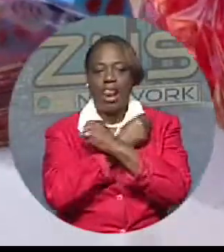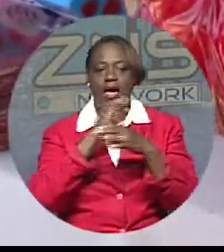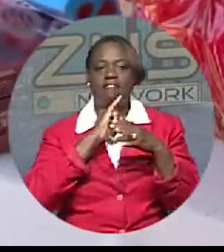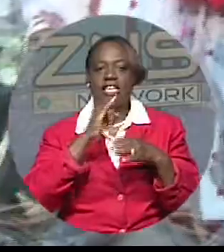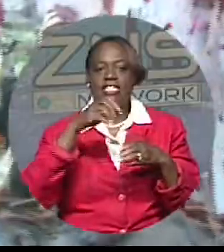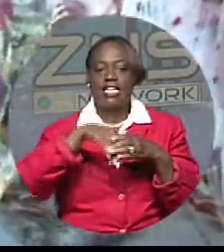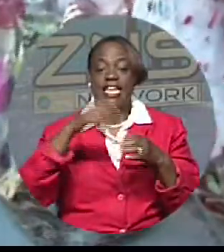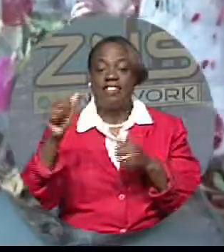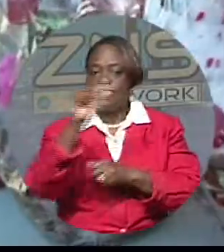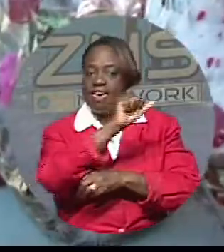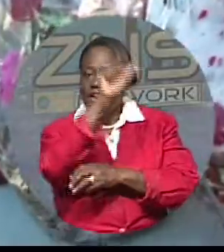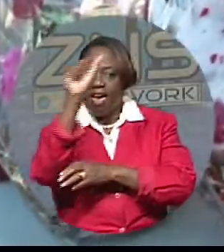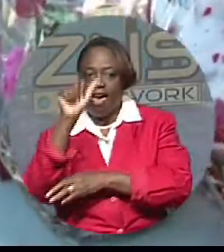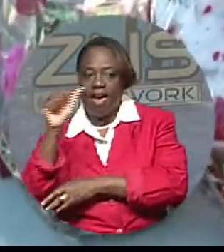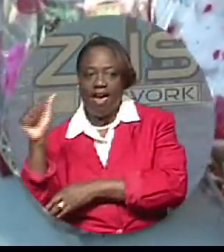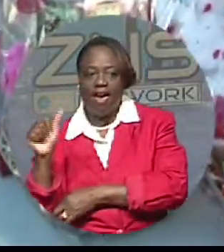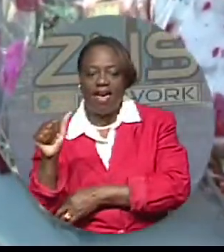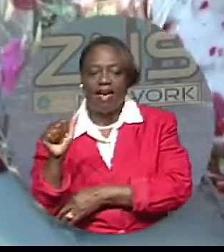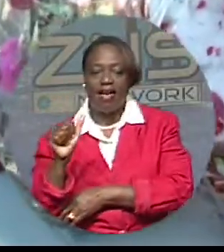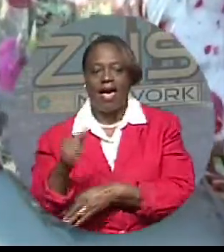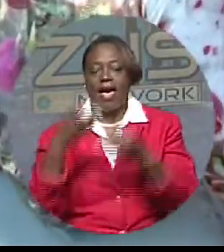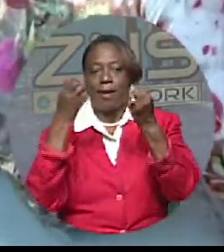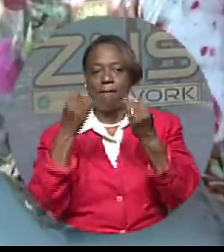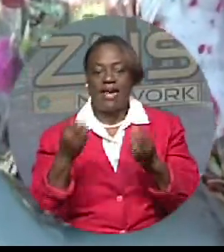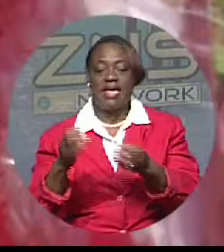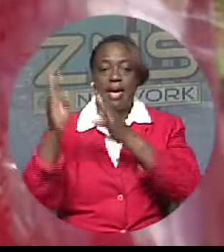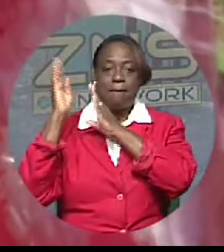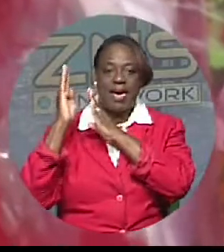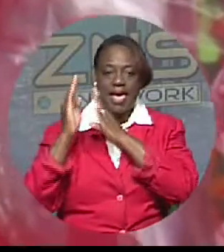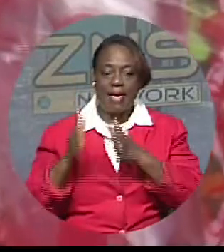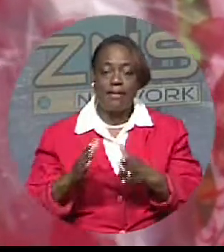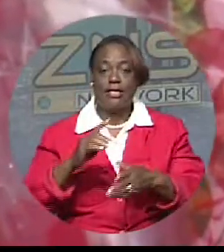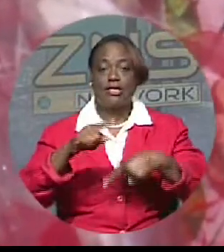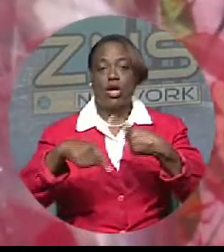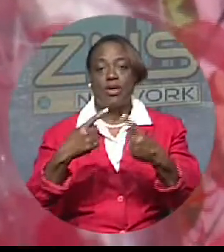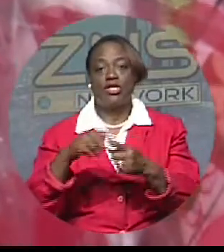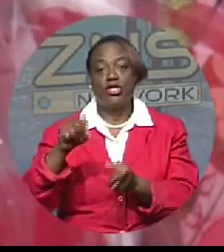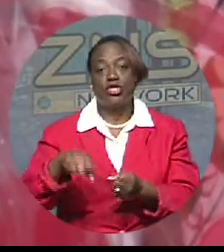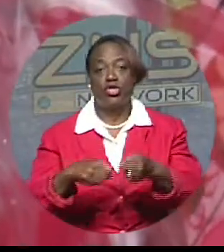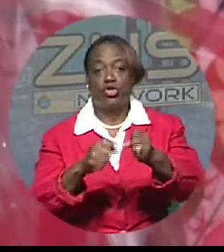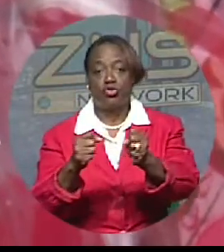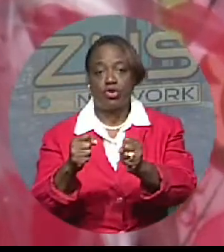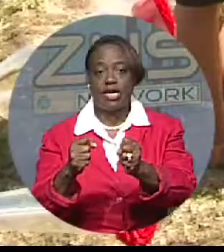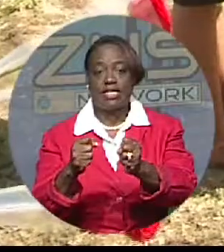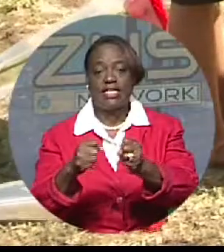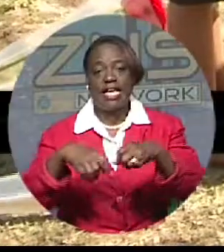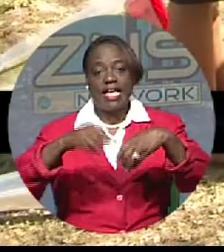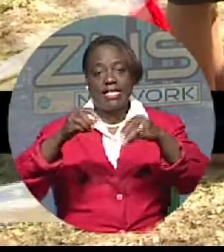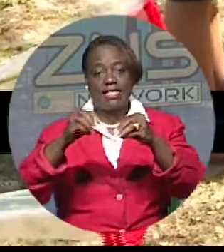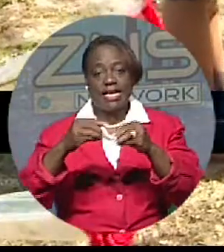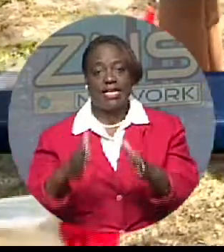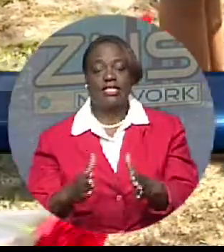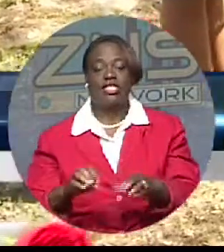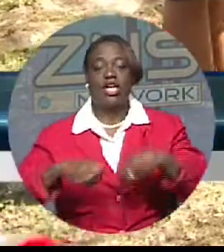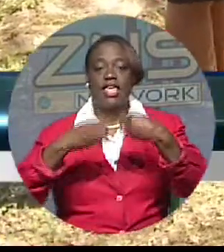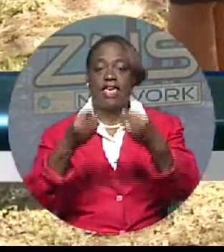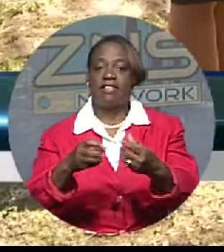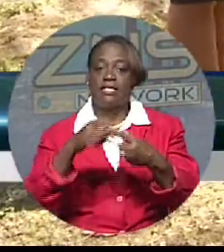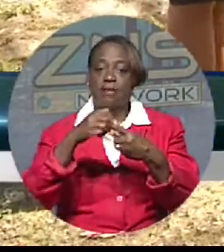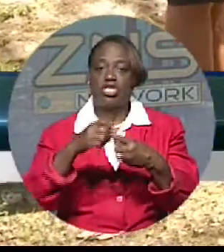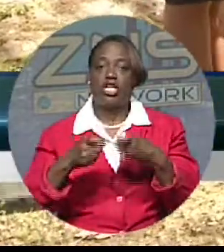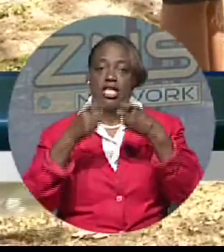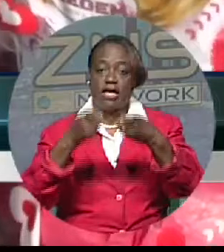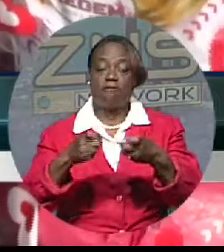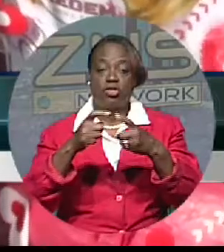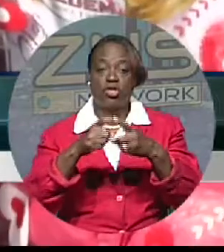Day, evident by the large number of Bahamians dashing over to street vendors to purchase a unique wrapped gift for that special person. While on Nassau Street